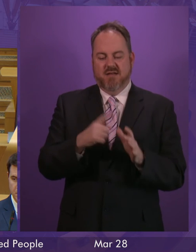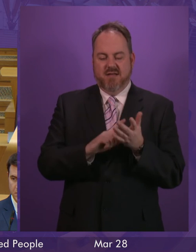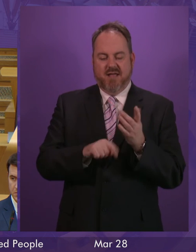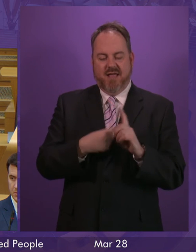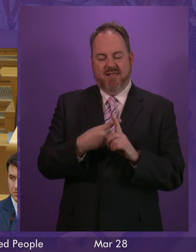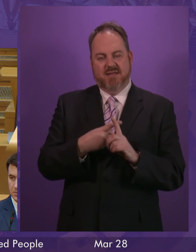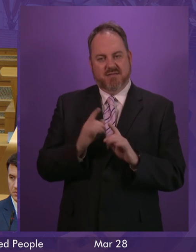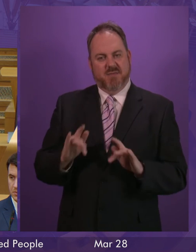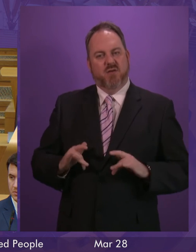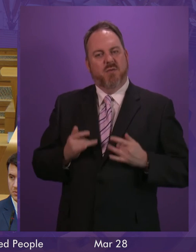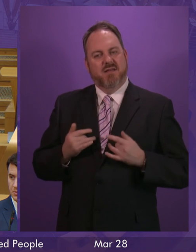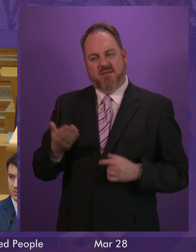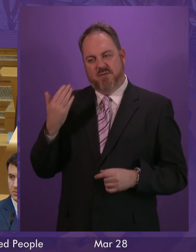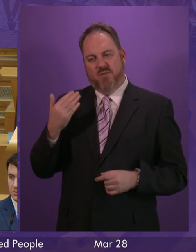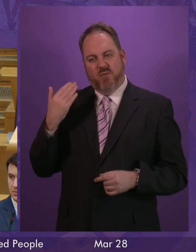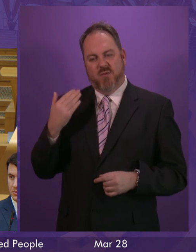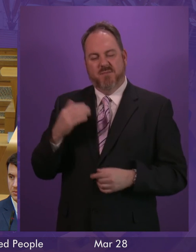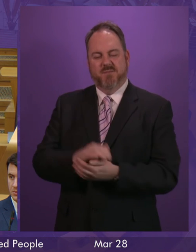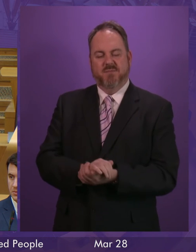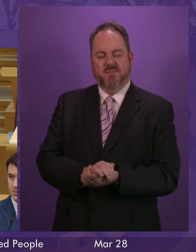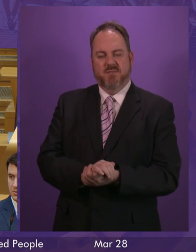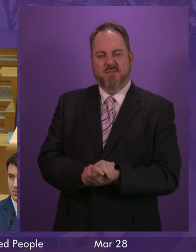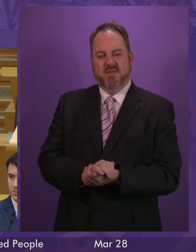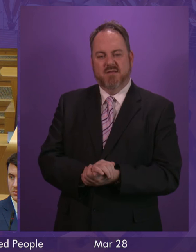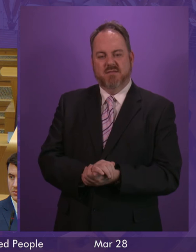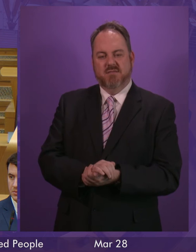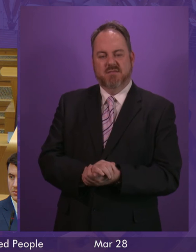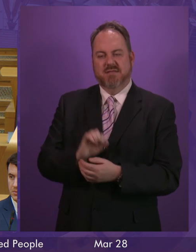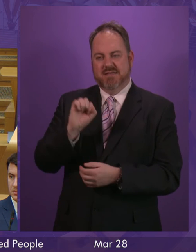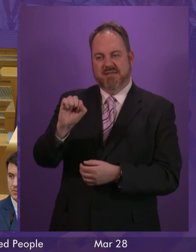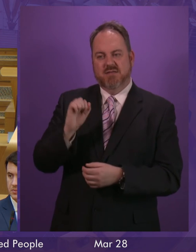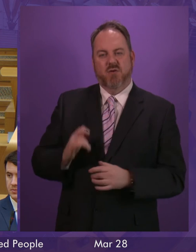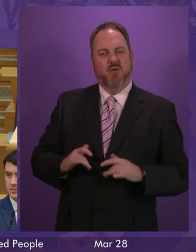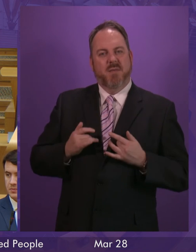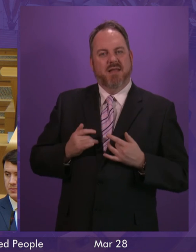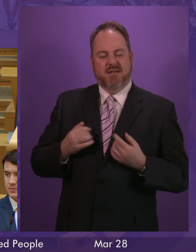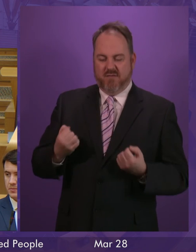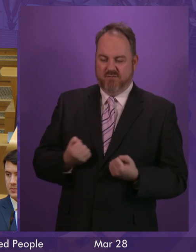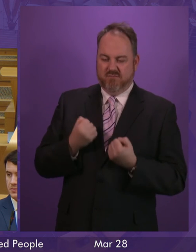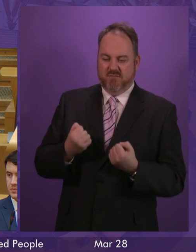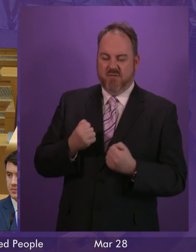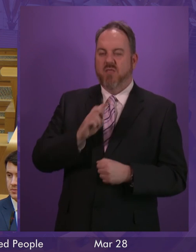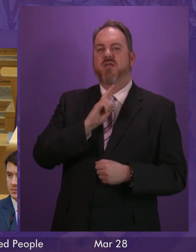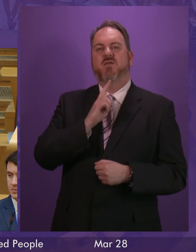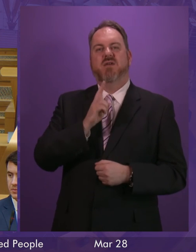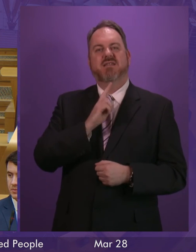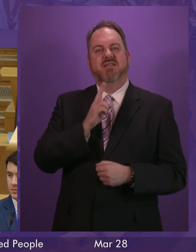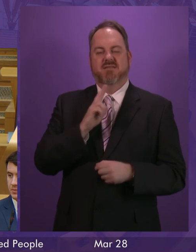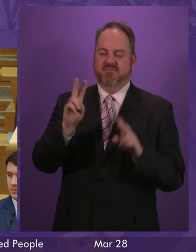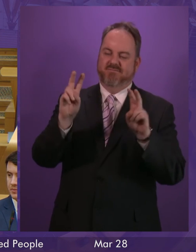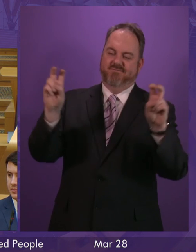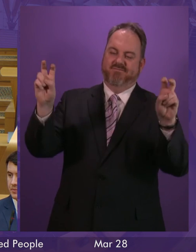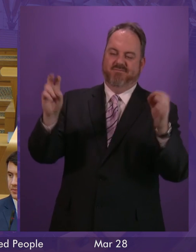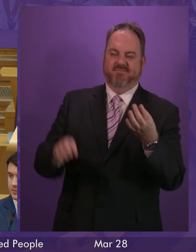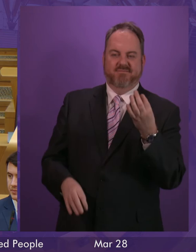especially as somebody who has the Royal Edinburgh Hospital in their constituency, I think that that comment about the voice and making sure that we include those who are